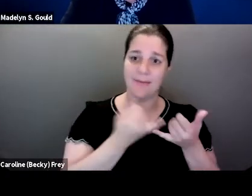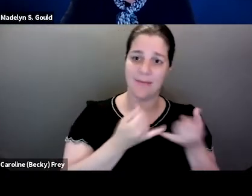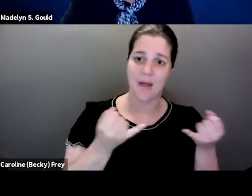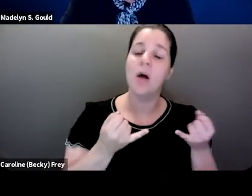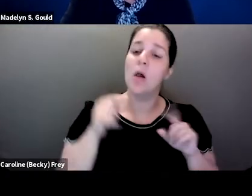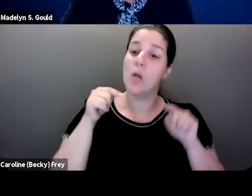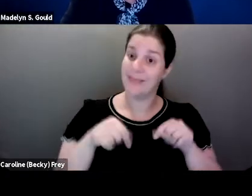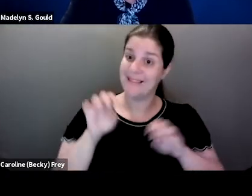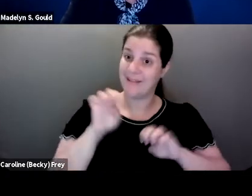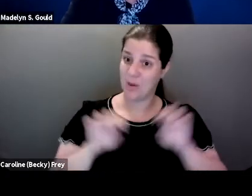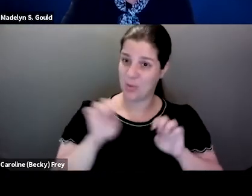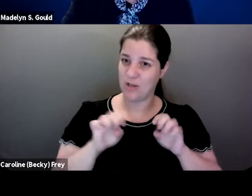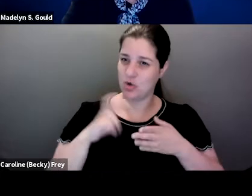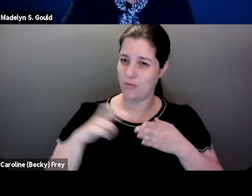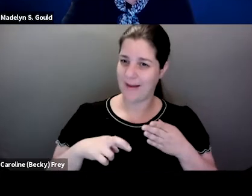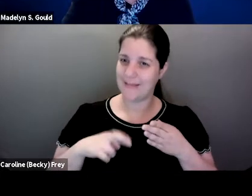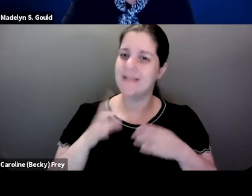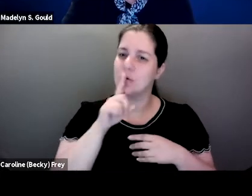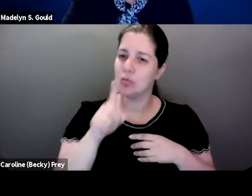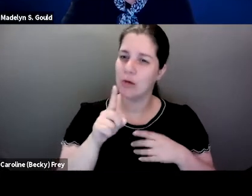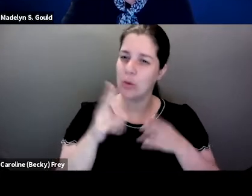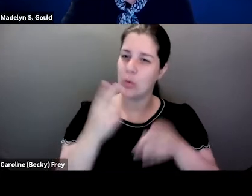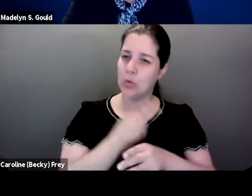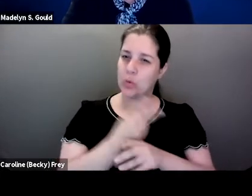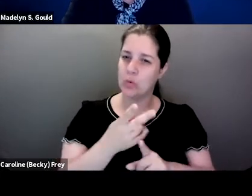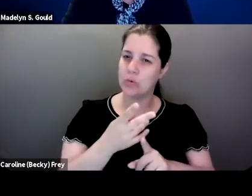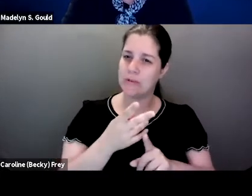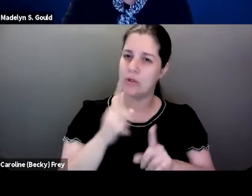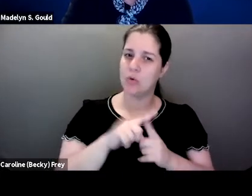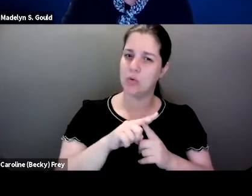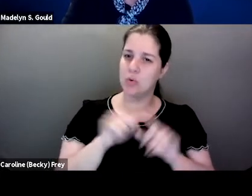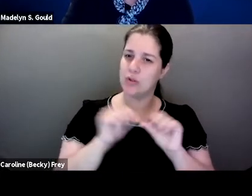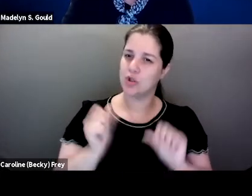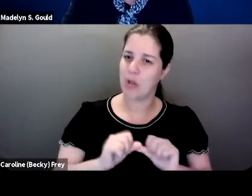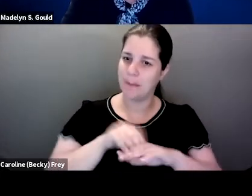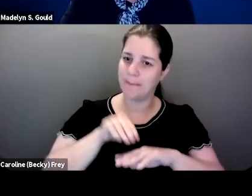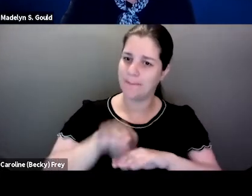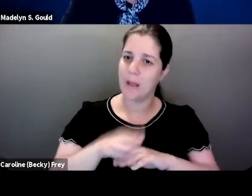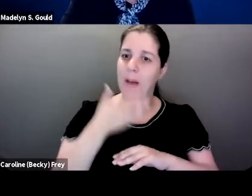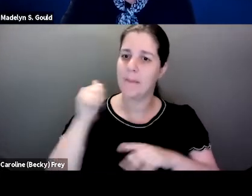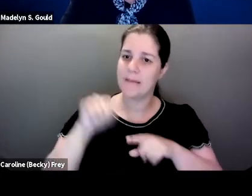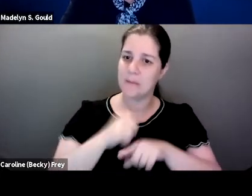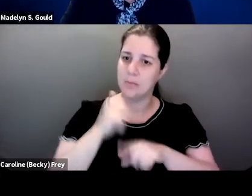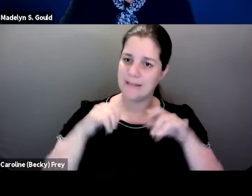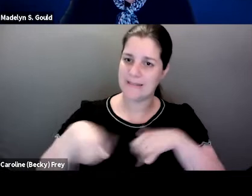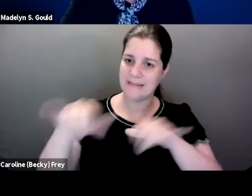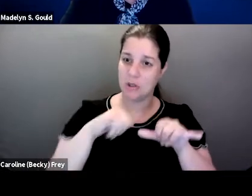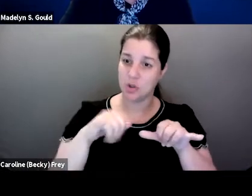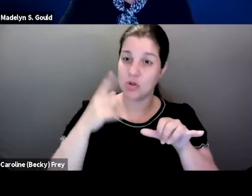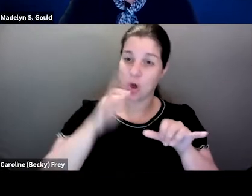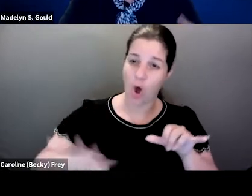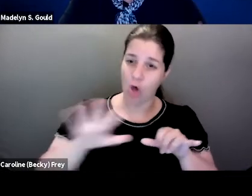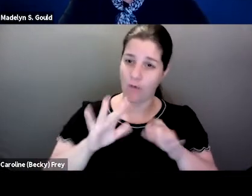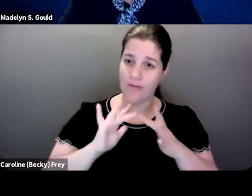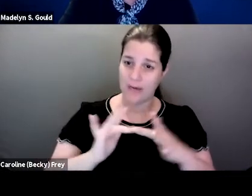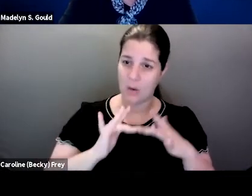these evaluation findings have been used to shape best practice standards across the network. And then these practices in